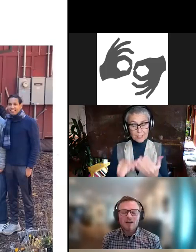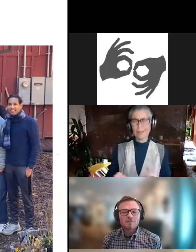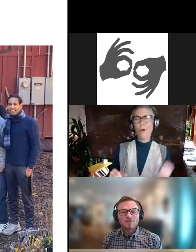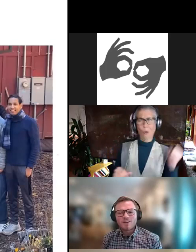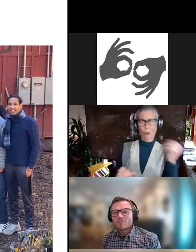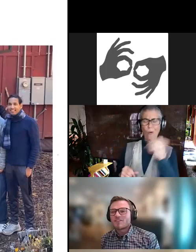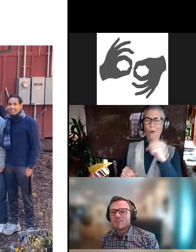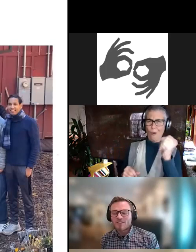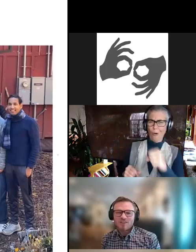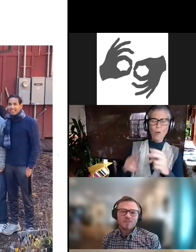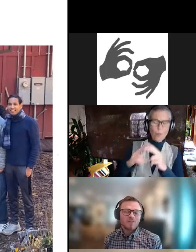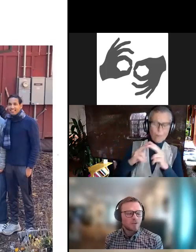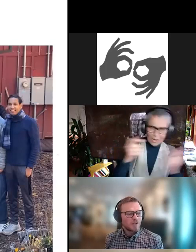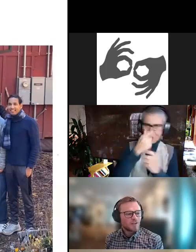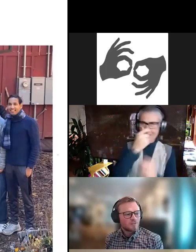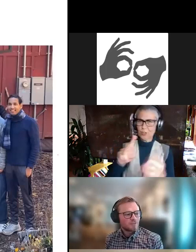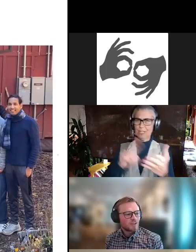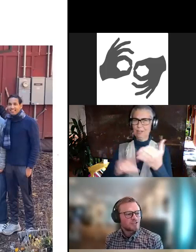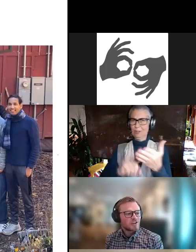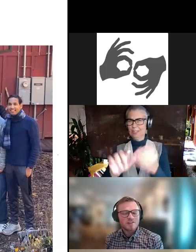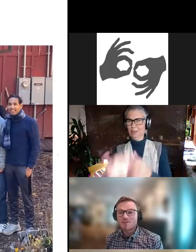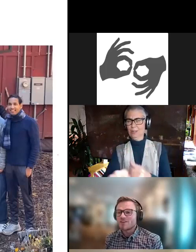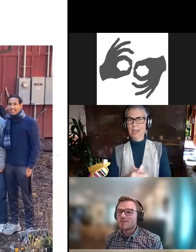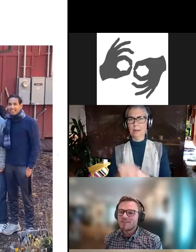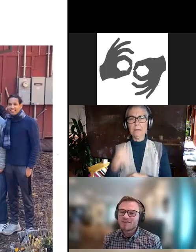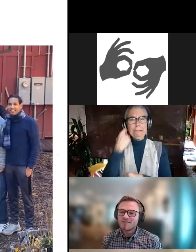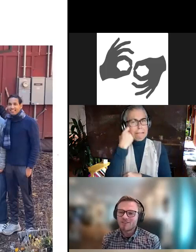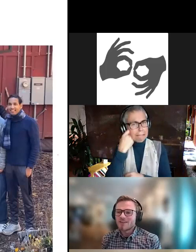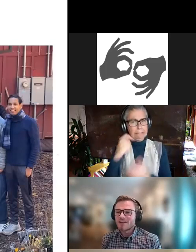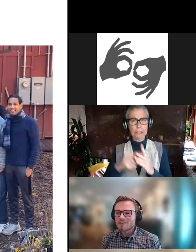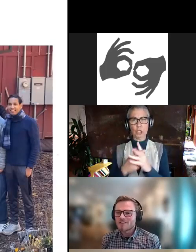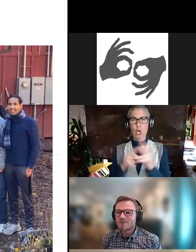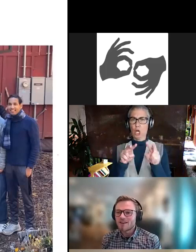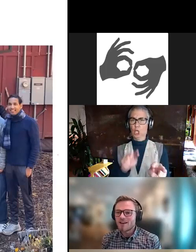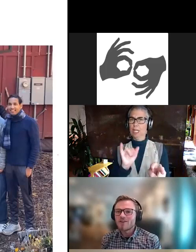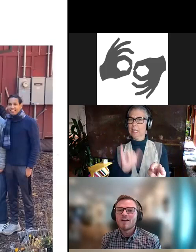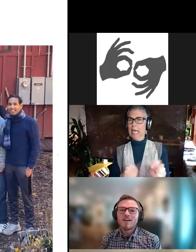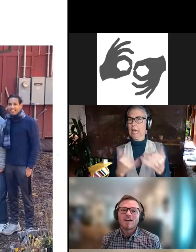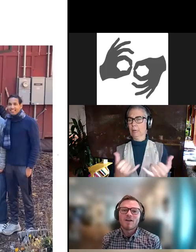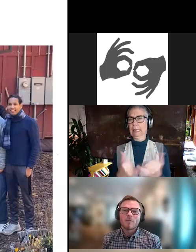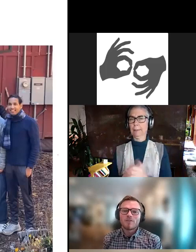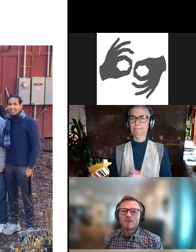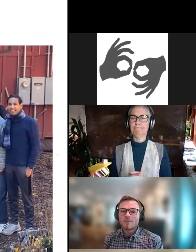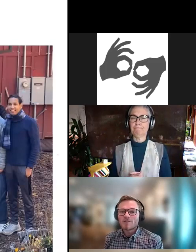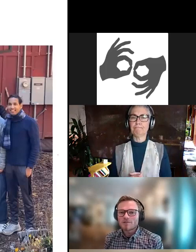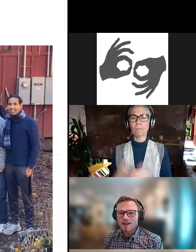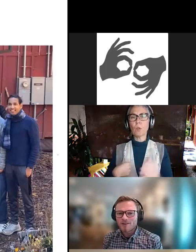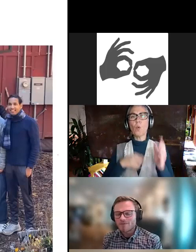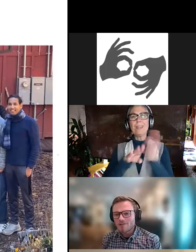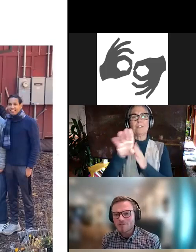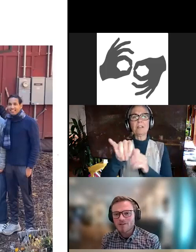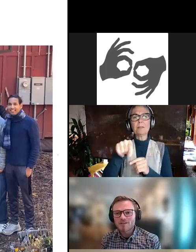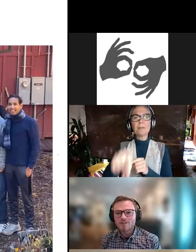absolutely. We're absolutely interested in looking into it. We have really just started looking at that stuff right now. We developed this